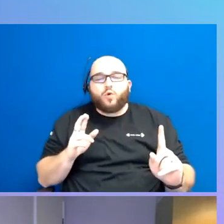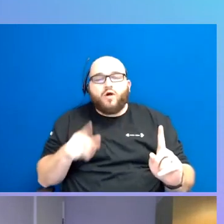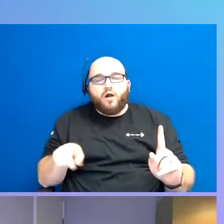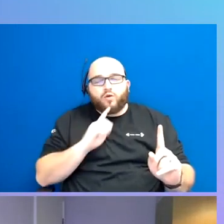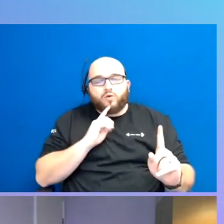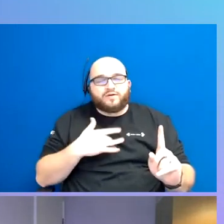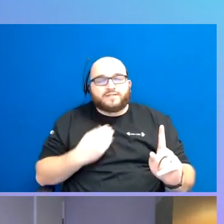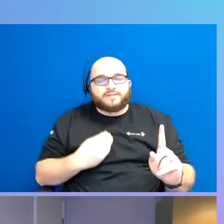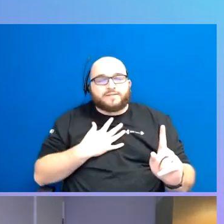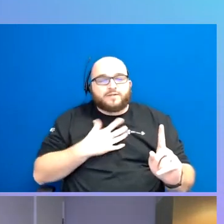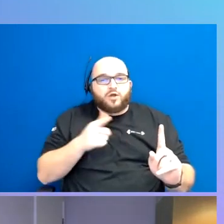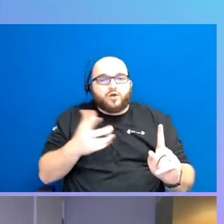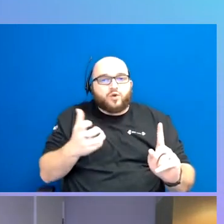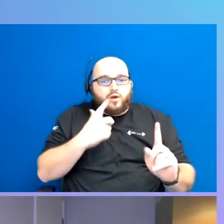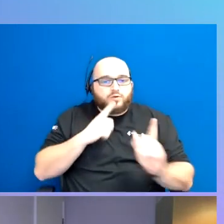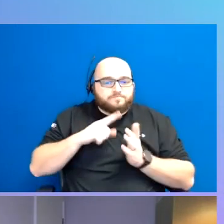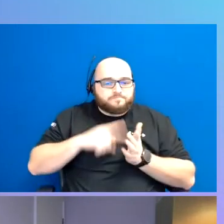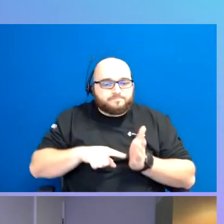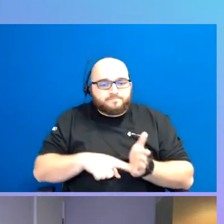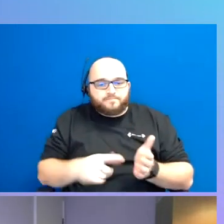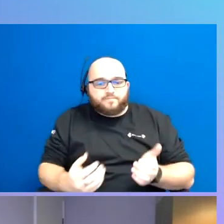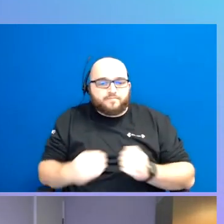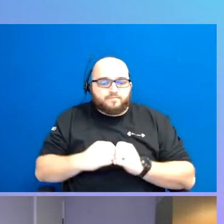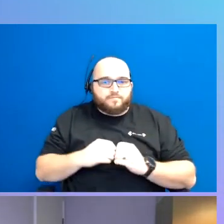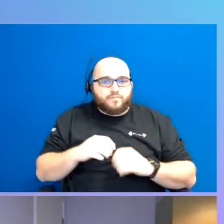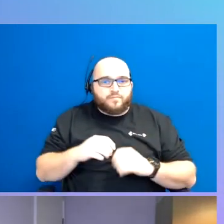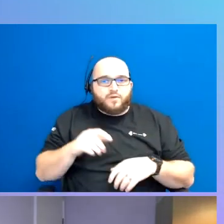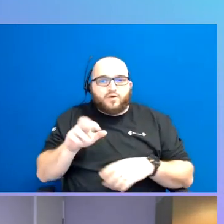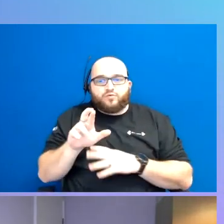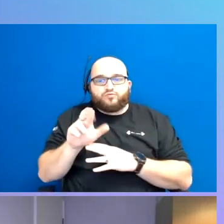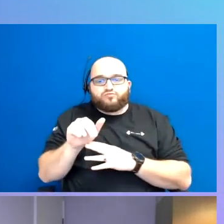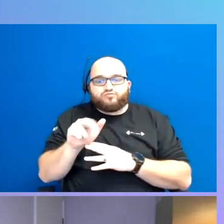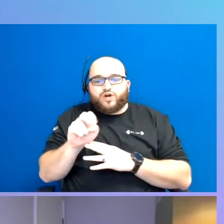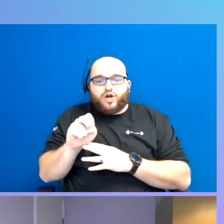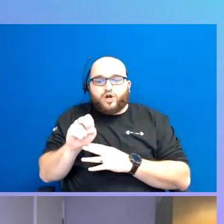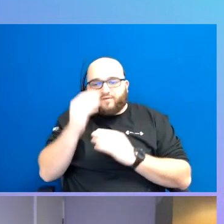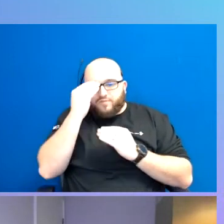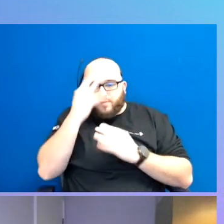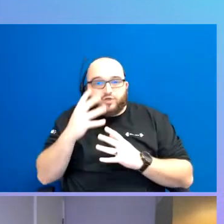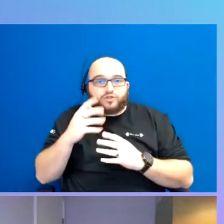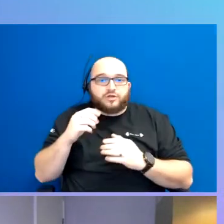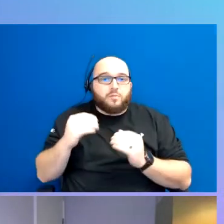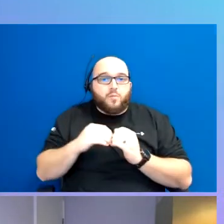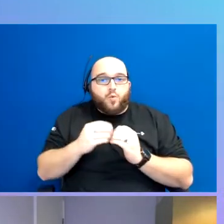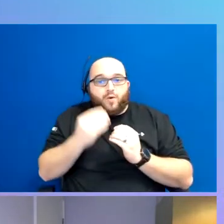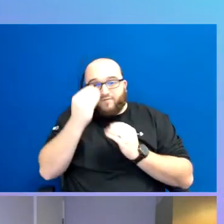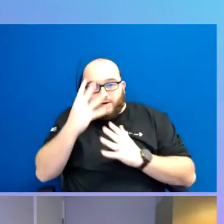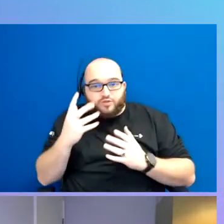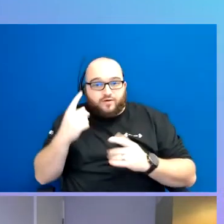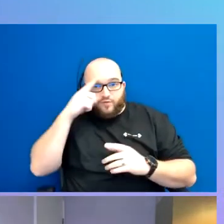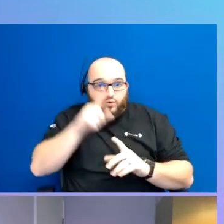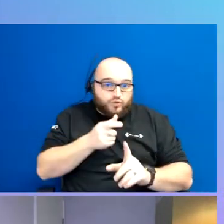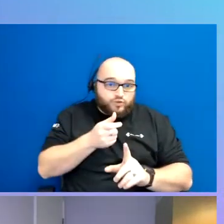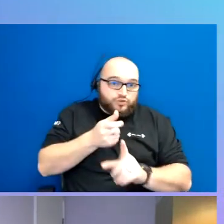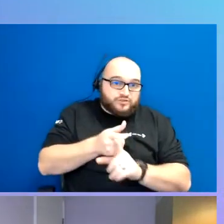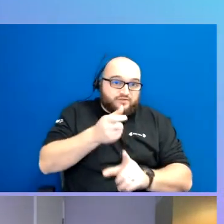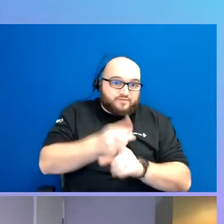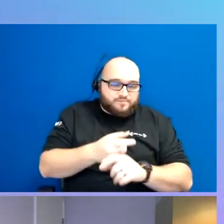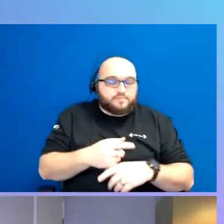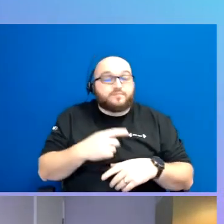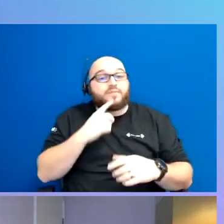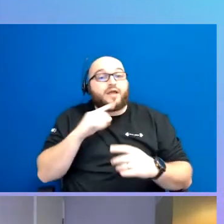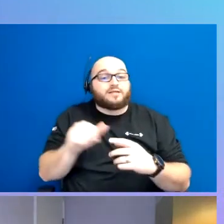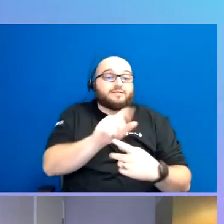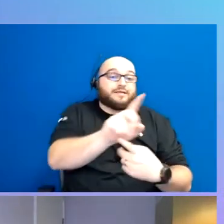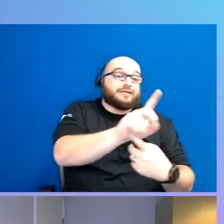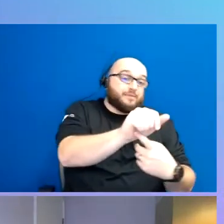and want to explore gaining these rare insights for yourself, this is the advice I would give you, both as a disabled person